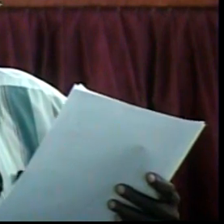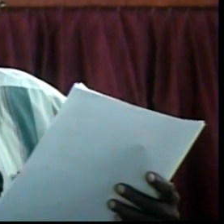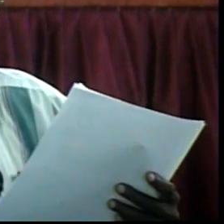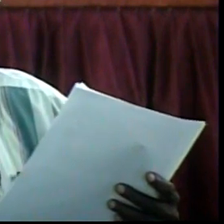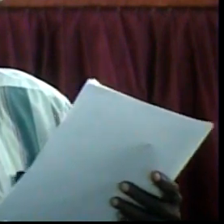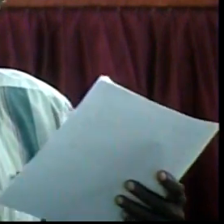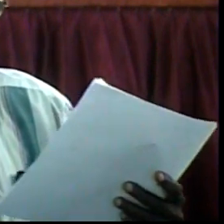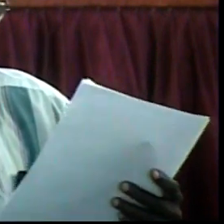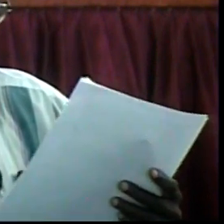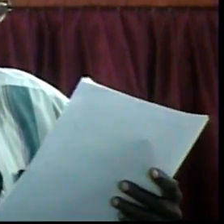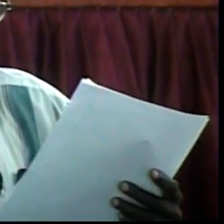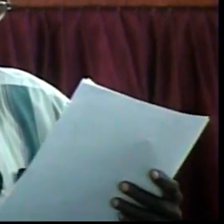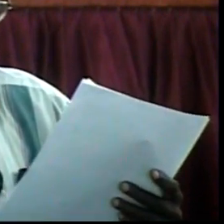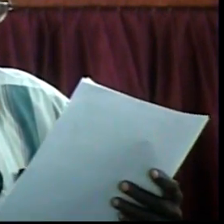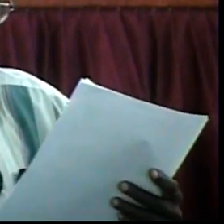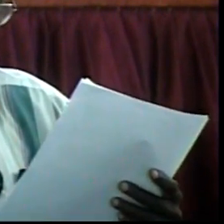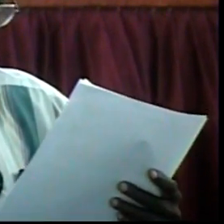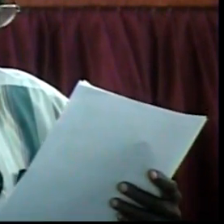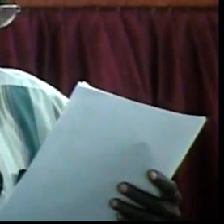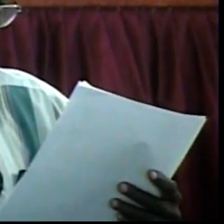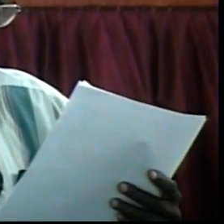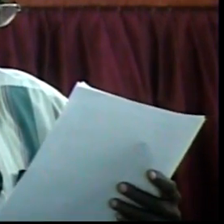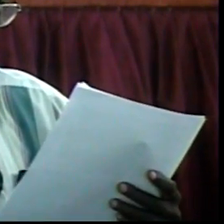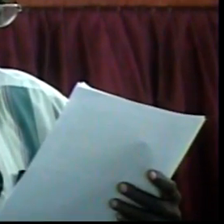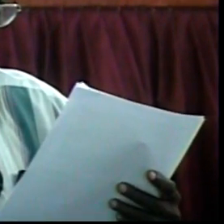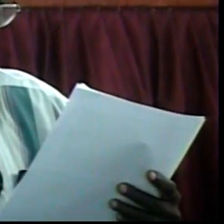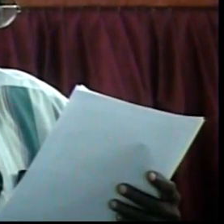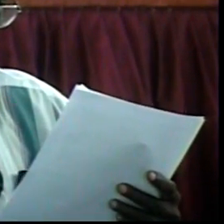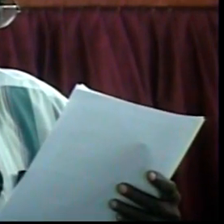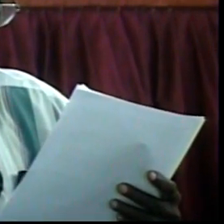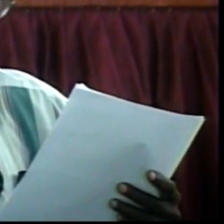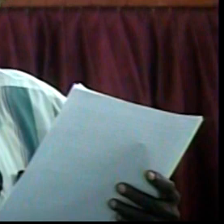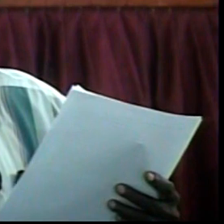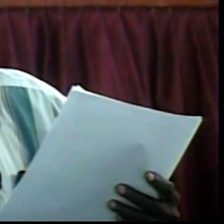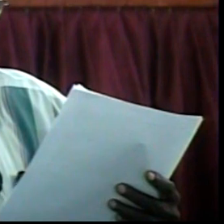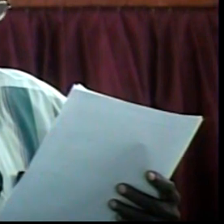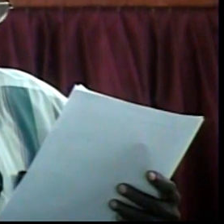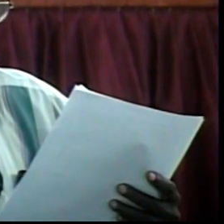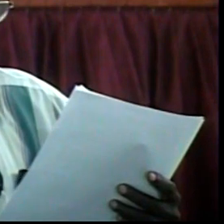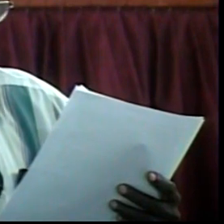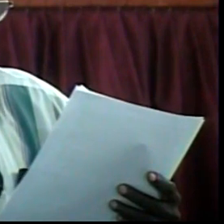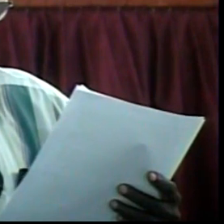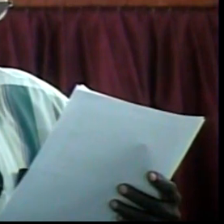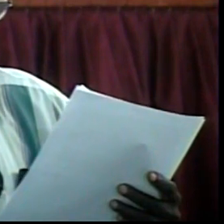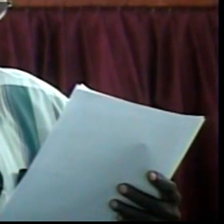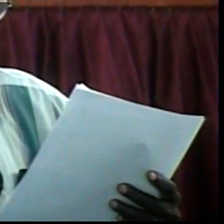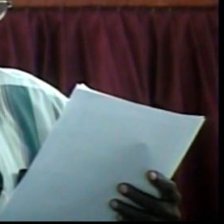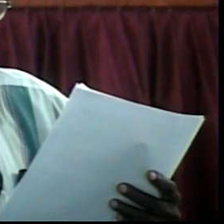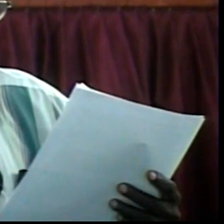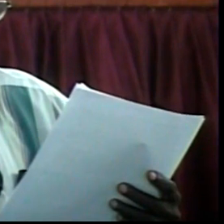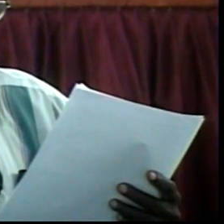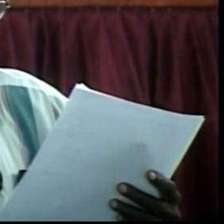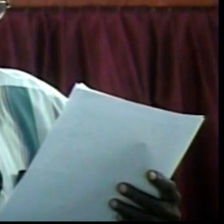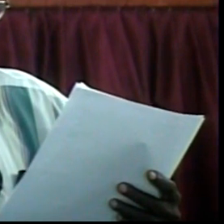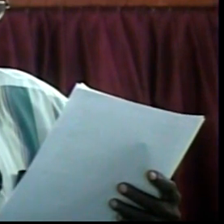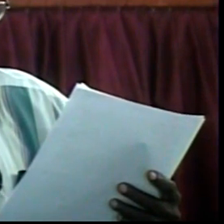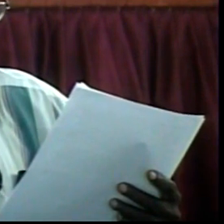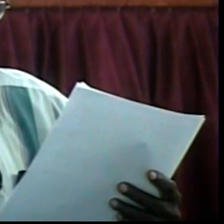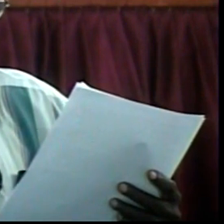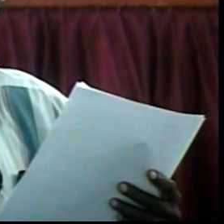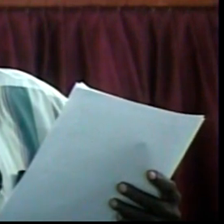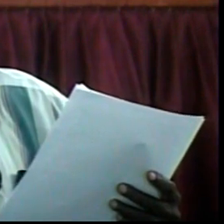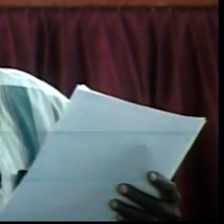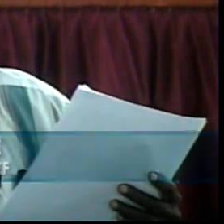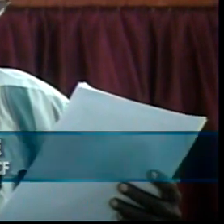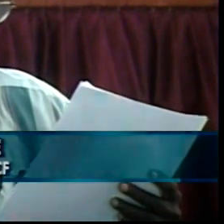music. The NCF can do tuck workshops to this end and encourage sponsorship